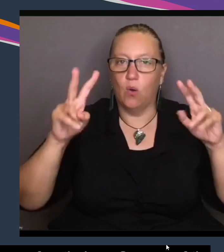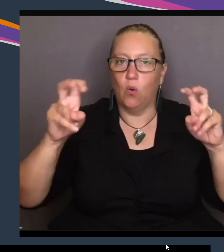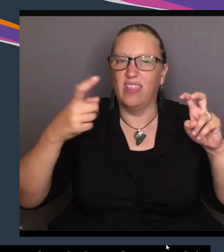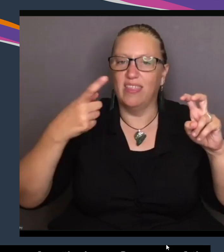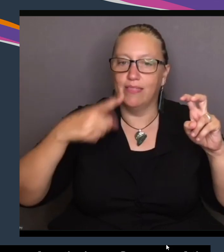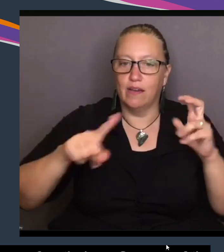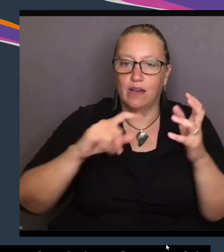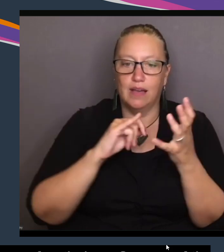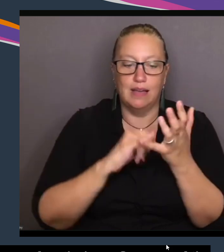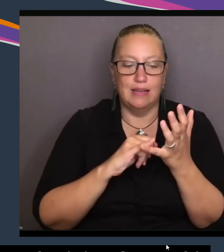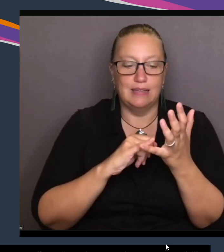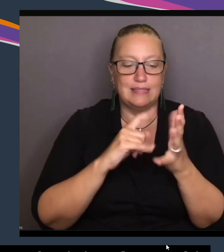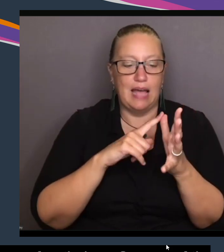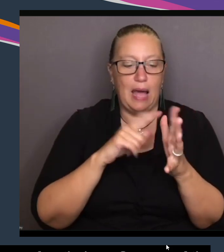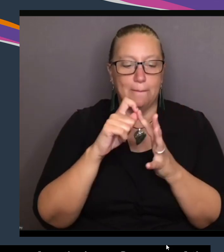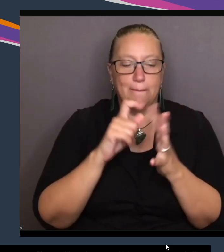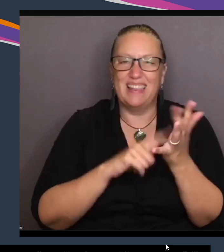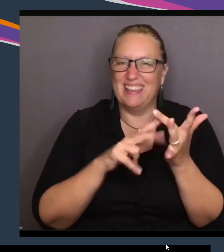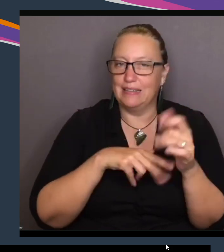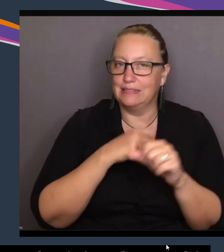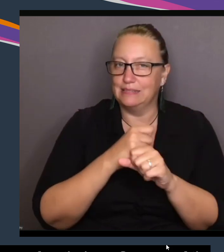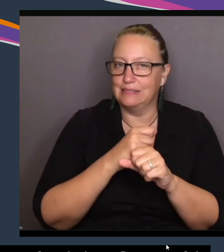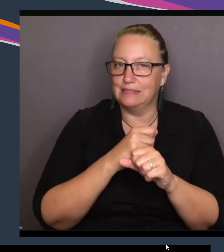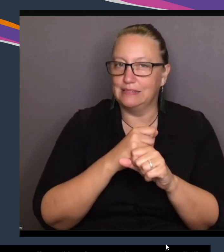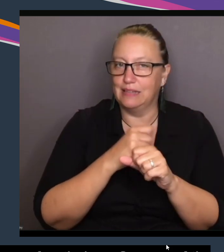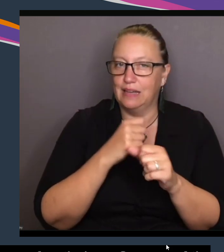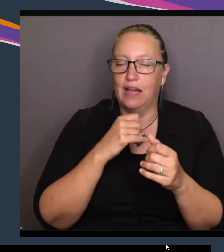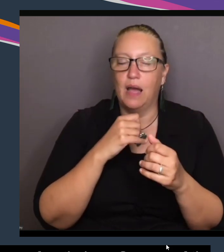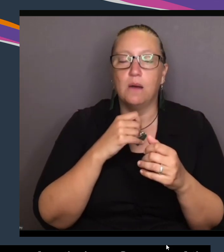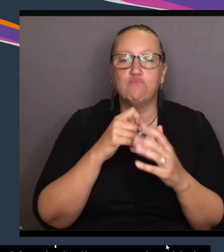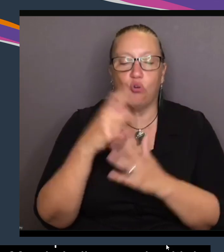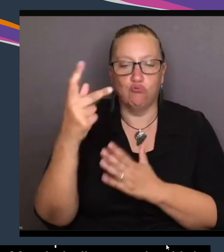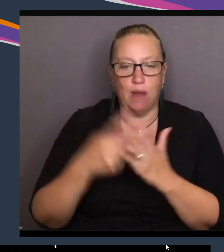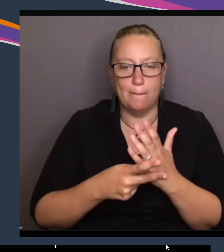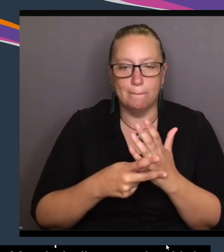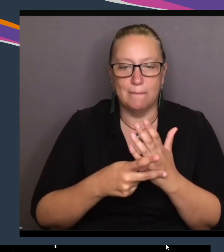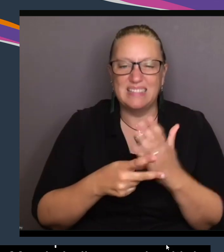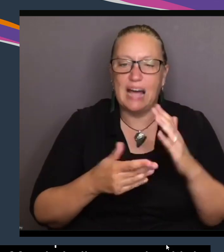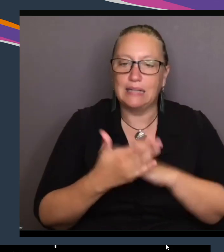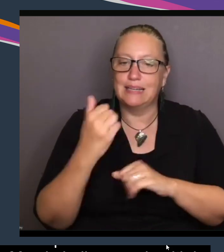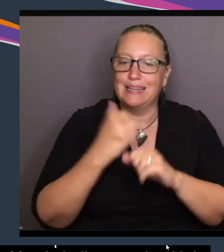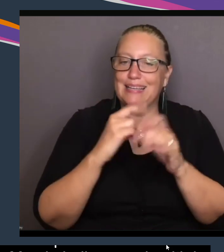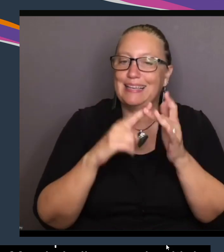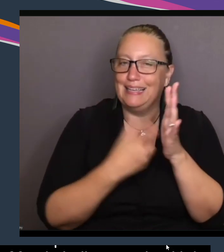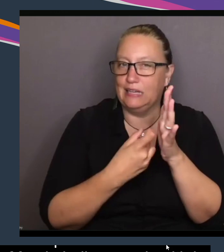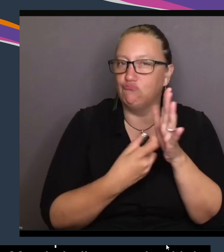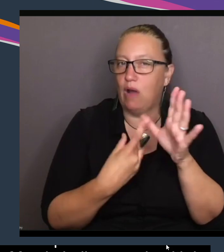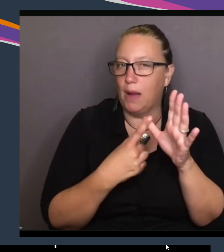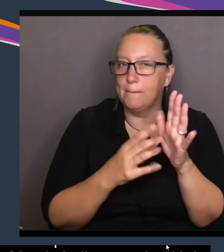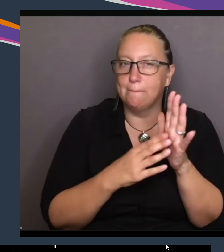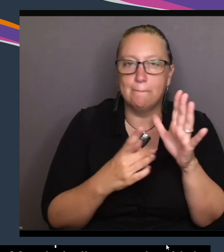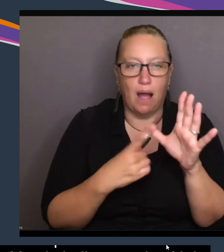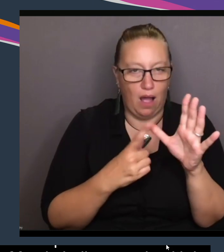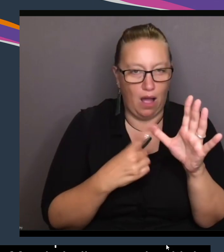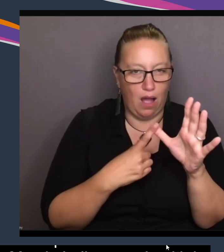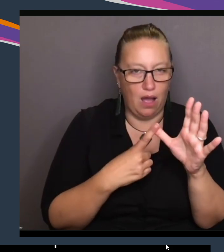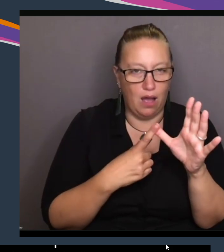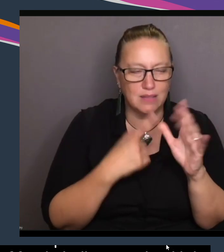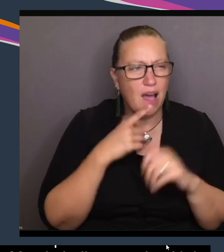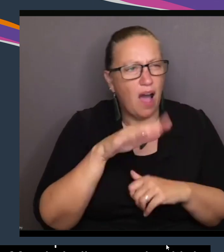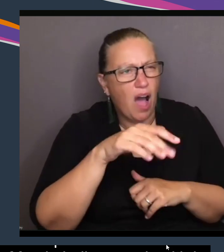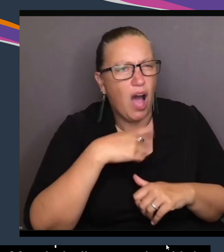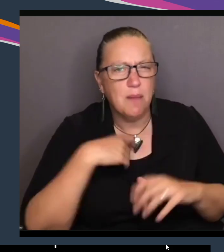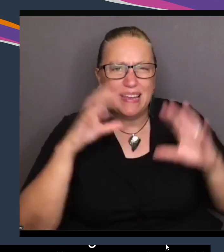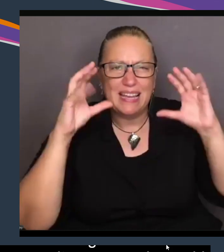would come to us and they would say, I'm really interested in youth justice. I've got this idea. And we're going, what's your project? And going, I